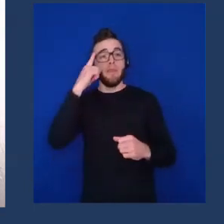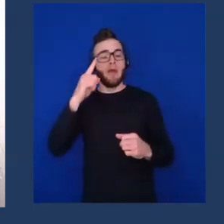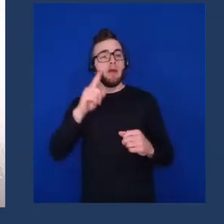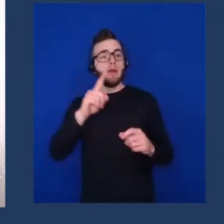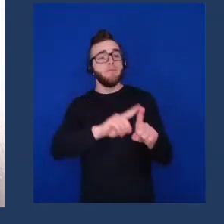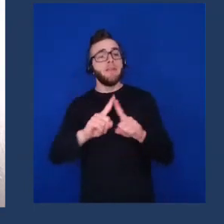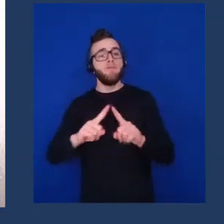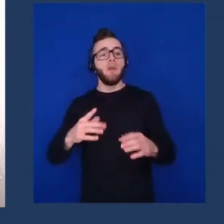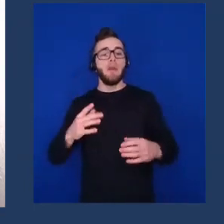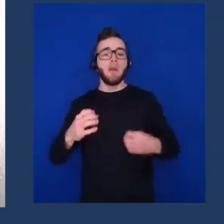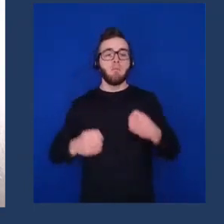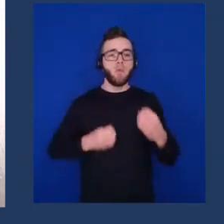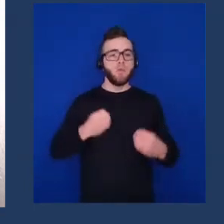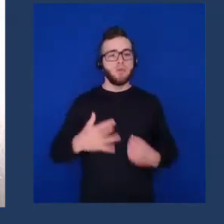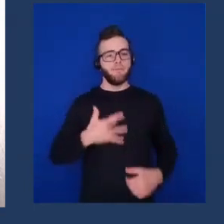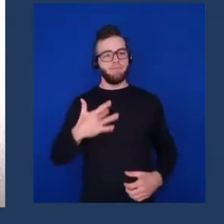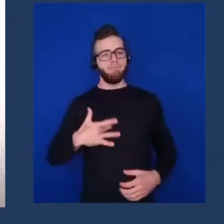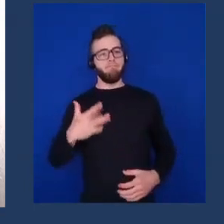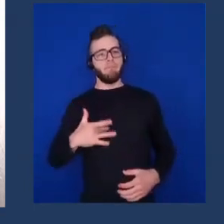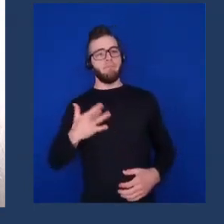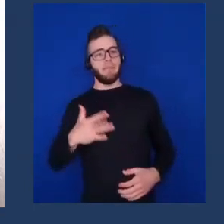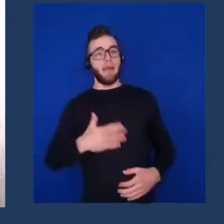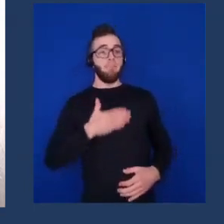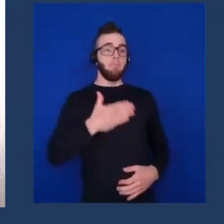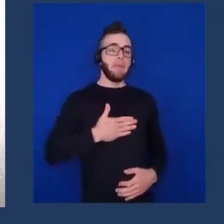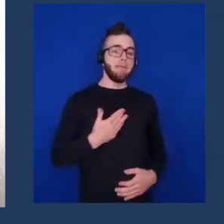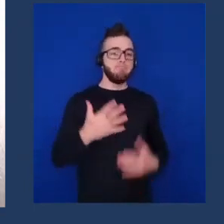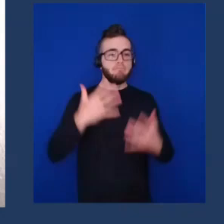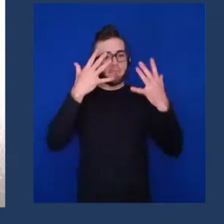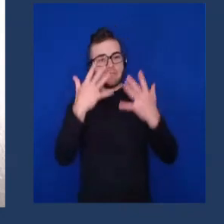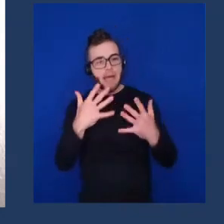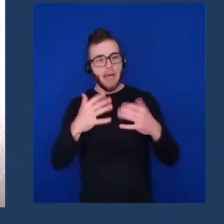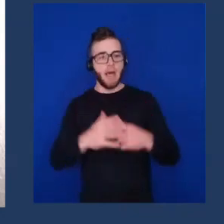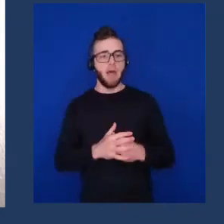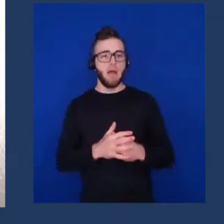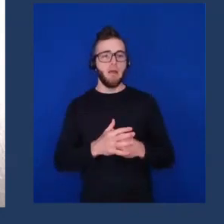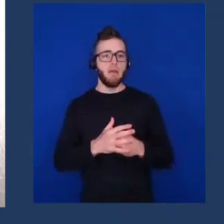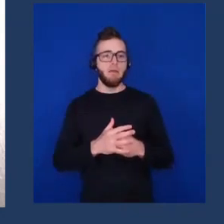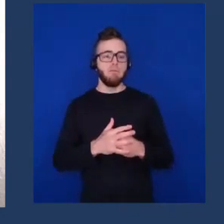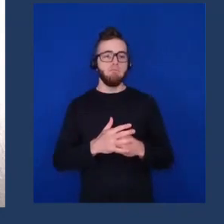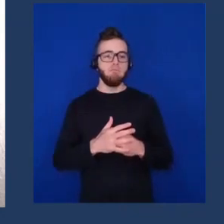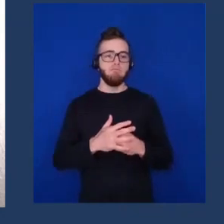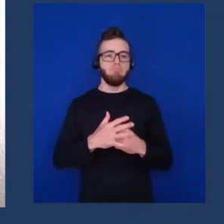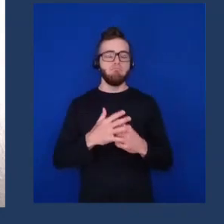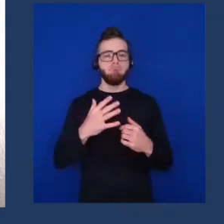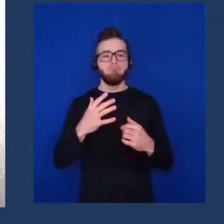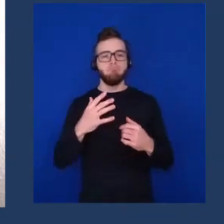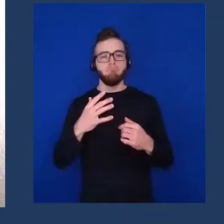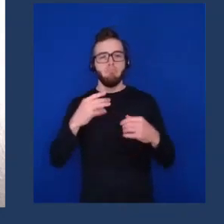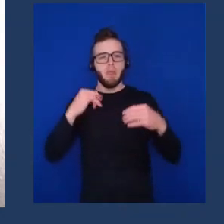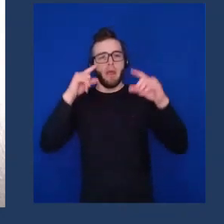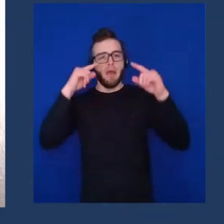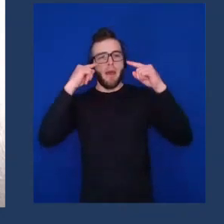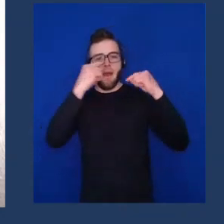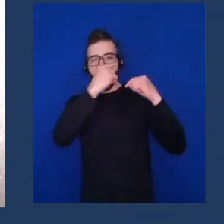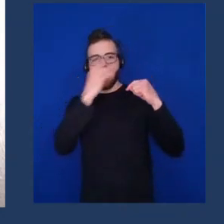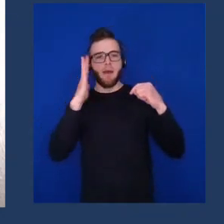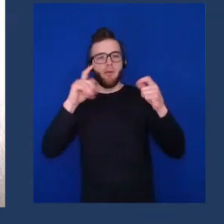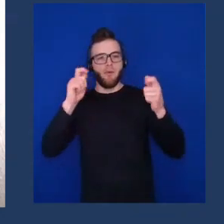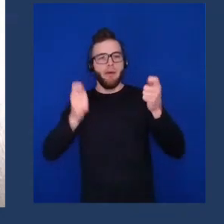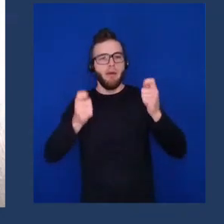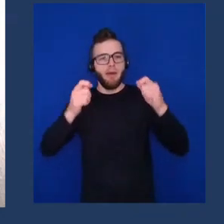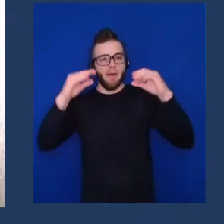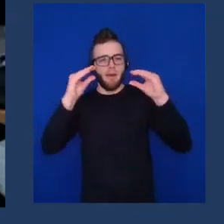angry, etc., impact the shape of your eye. So how does eye tracking handle emotions like